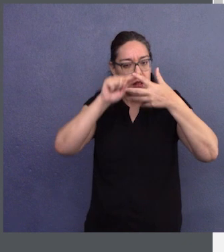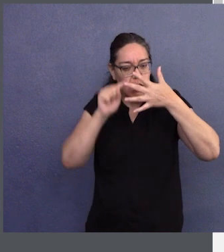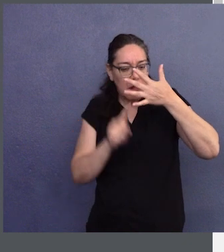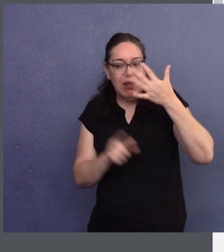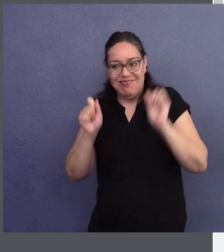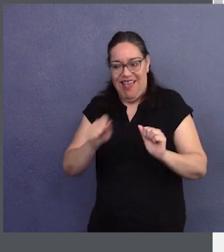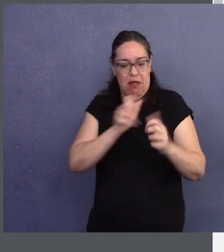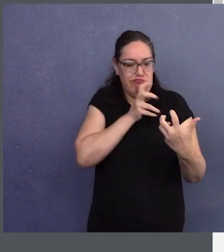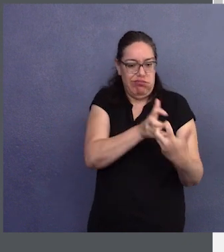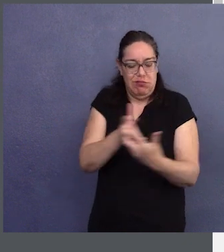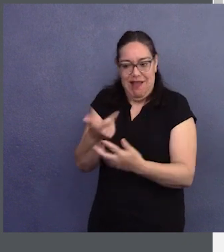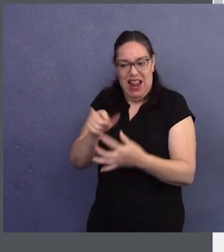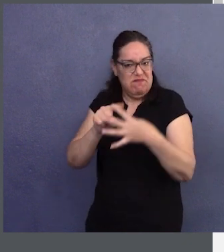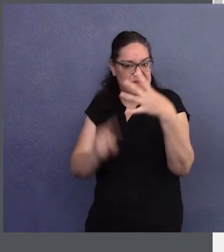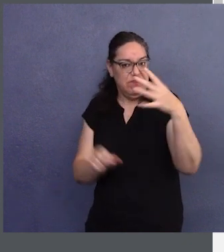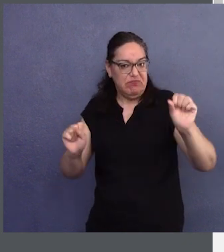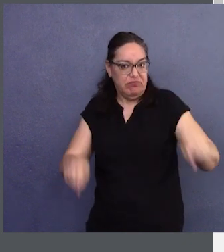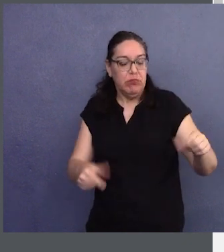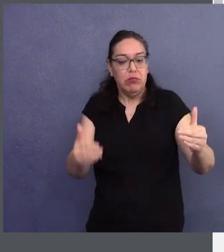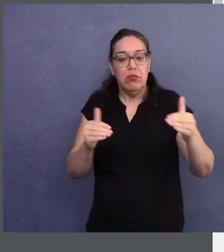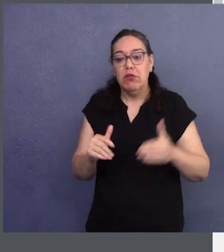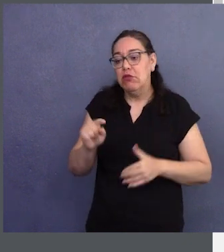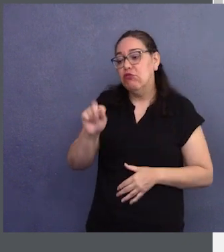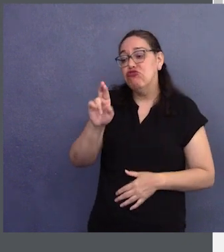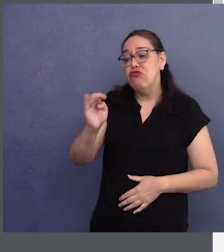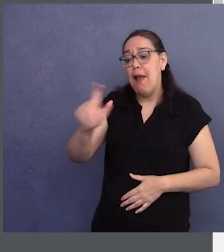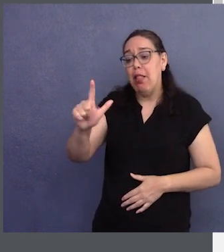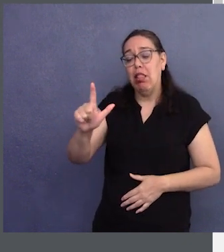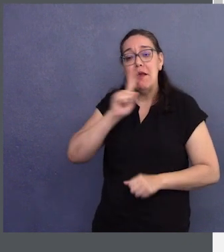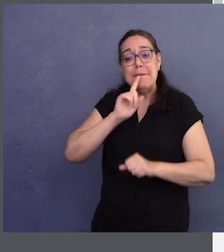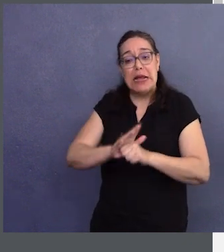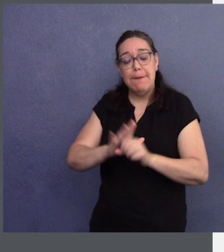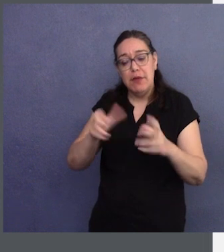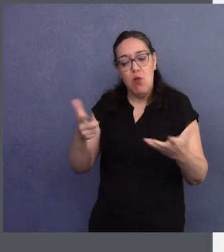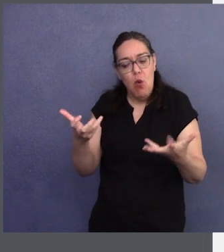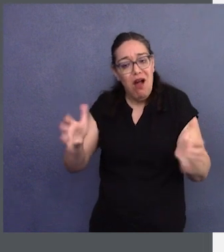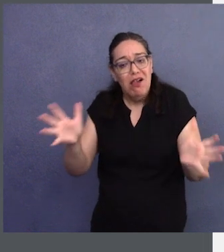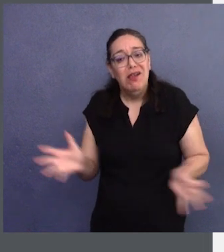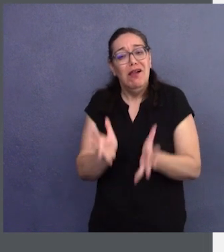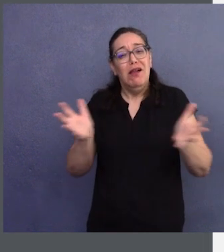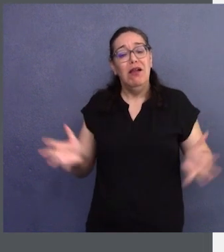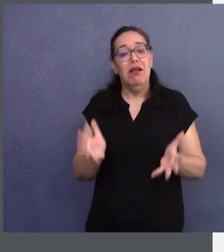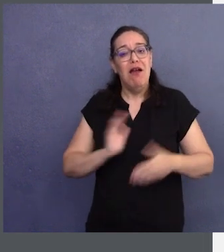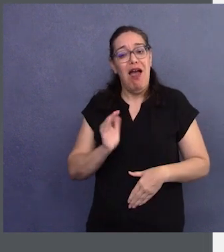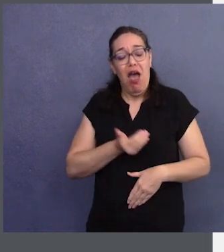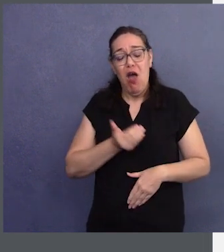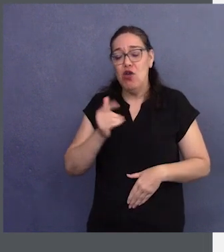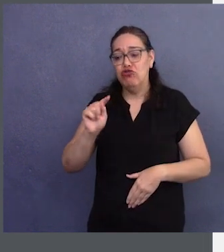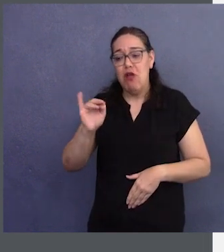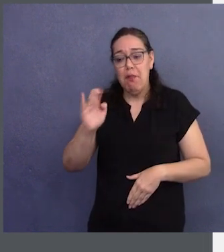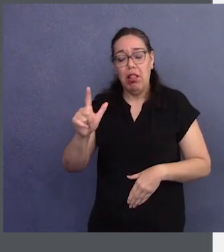categories. So tribal commitment, we really want to encourage our